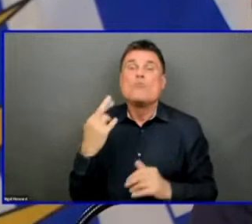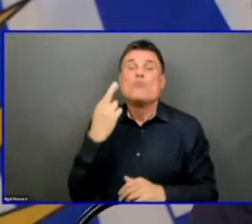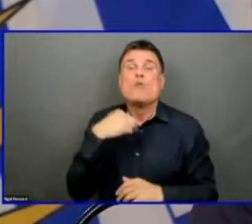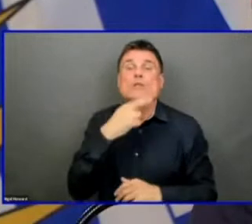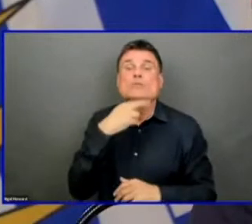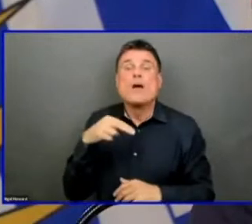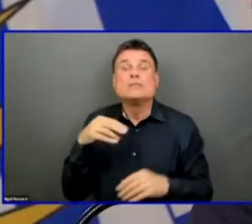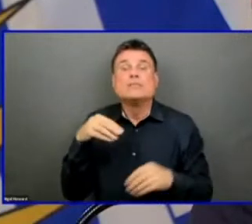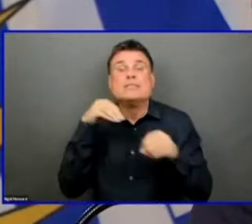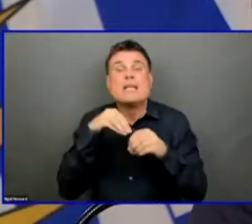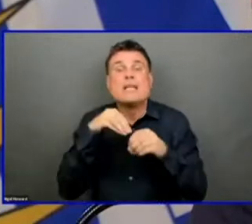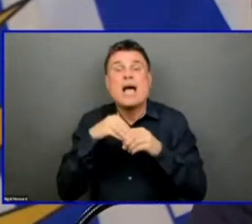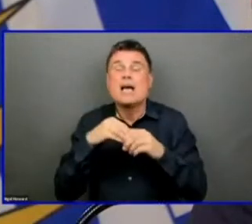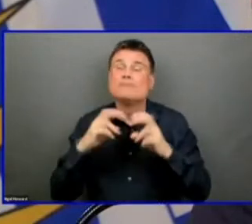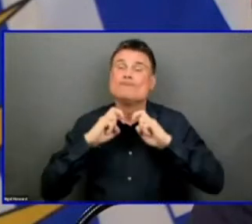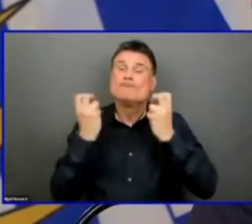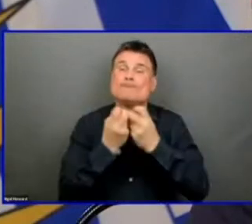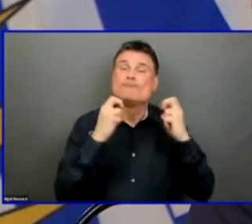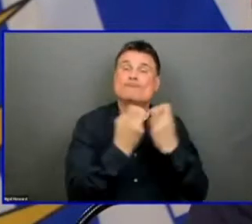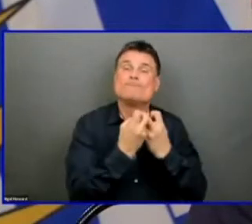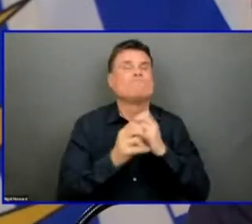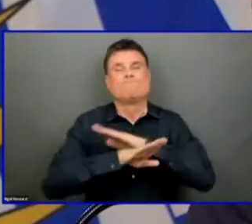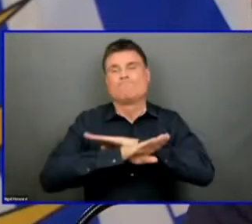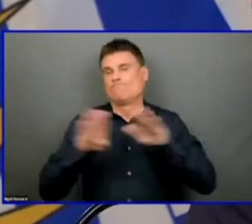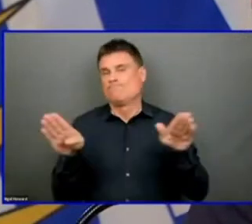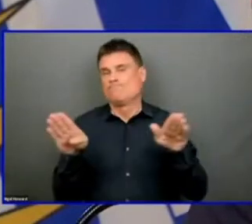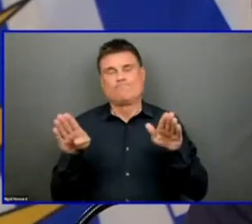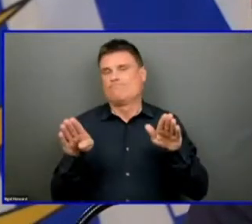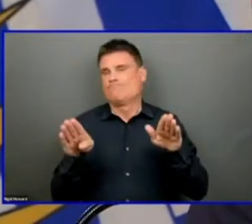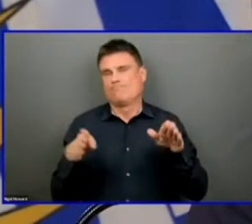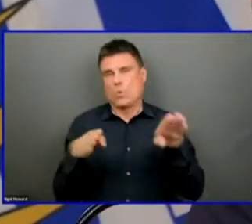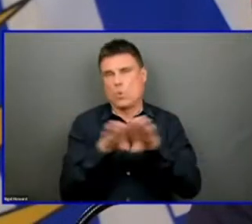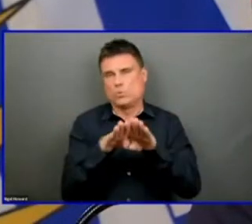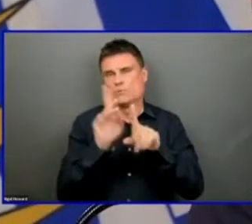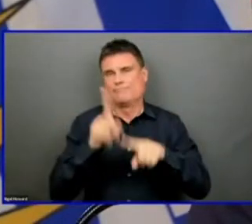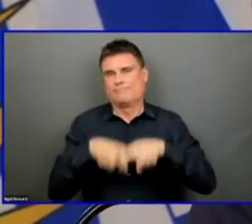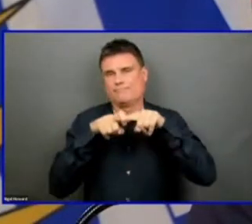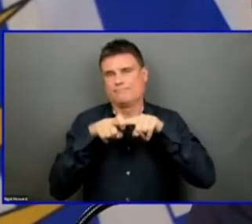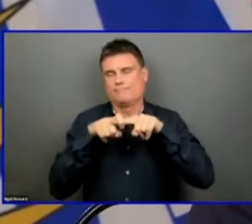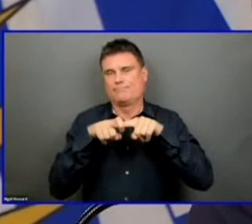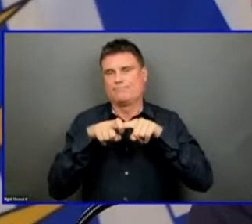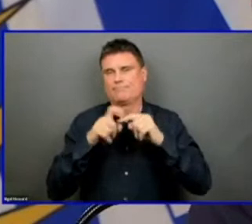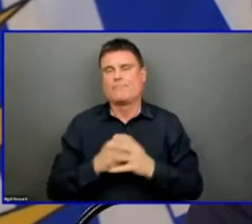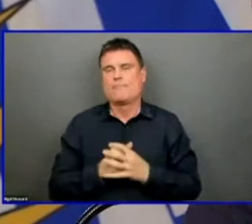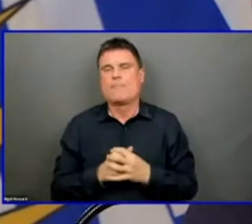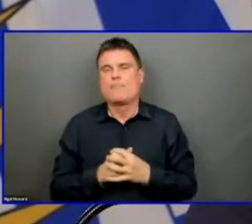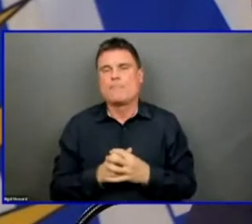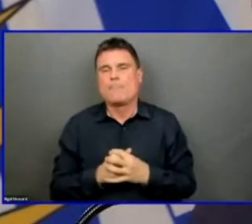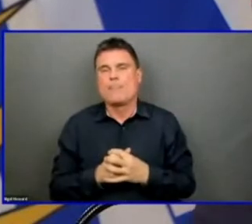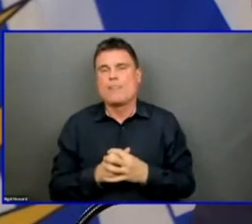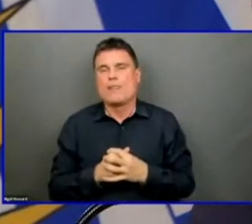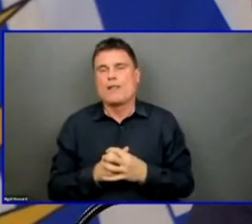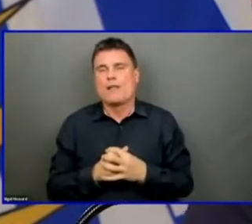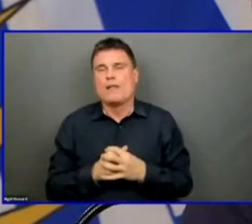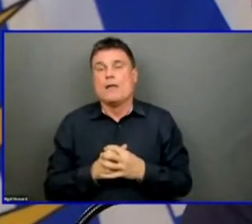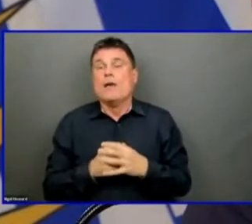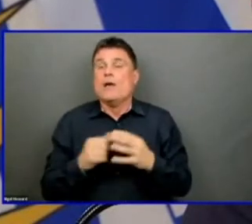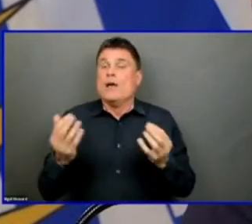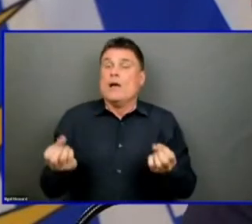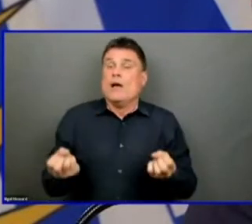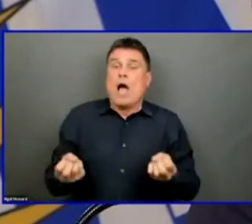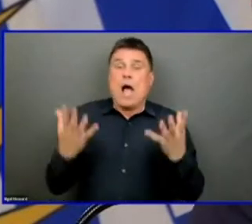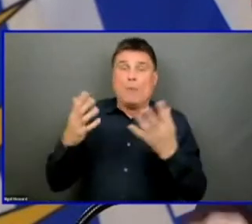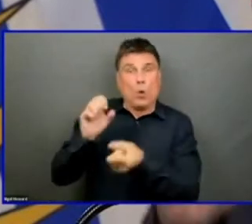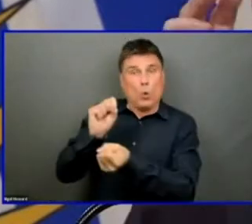province. The numbers of workplace outbreaks and clusters are much smaller in areas